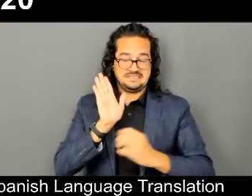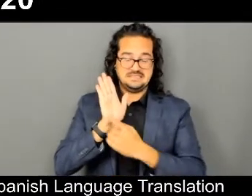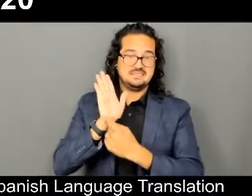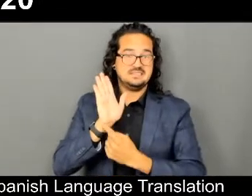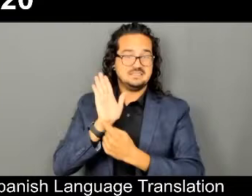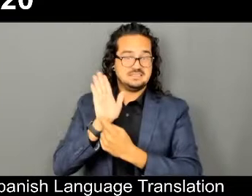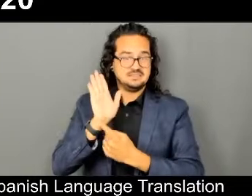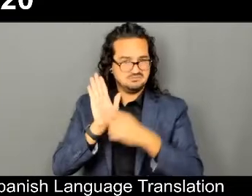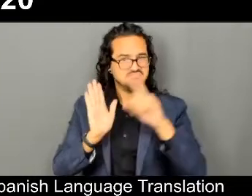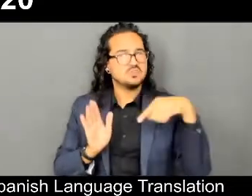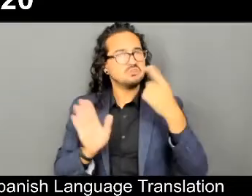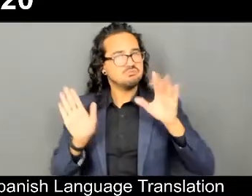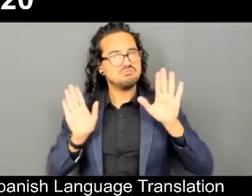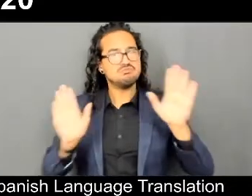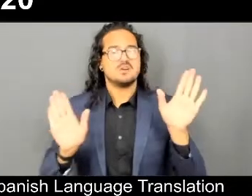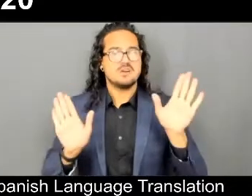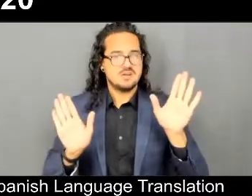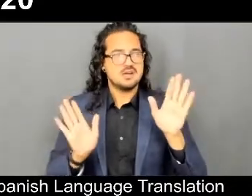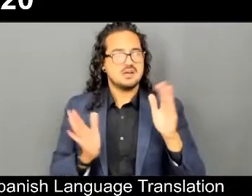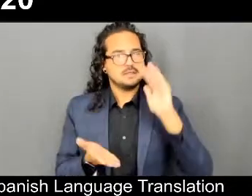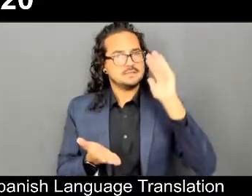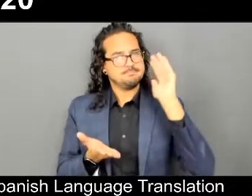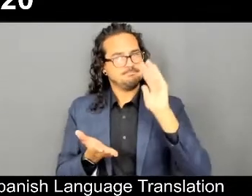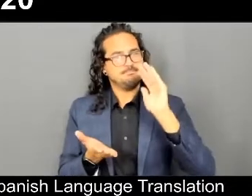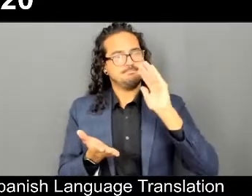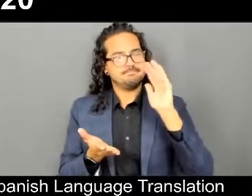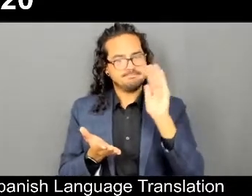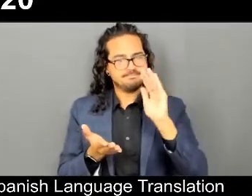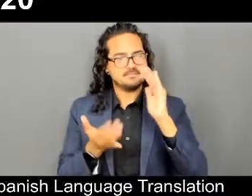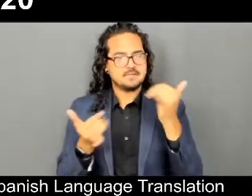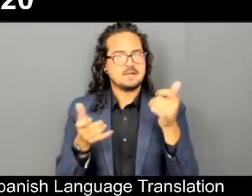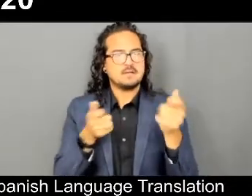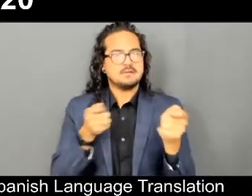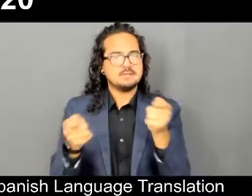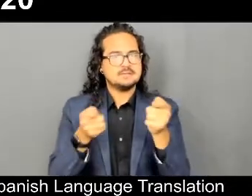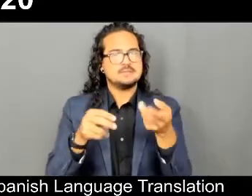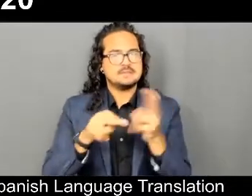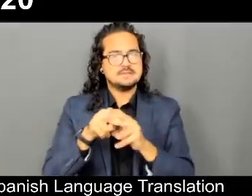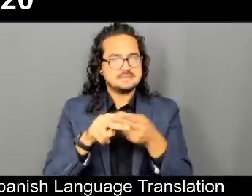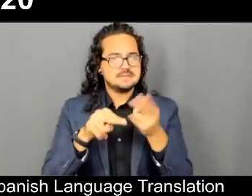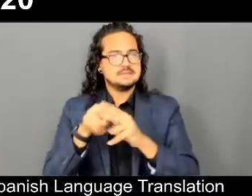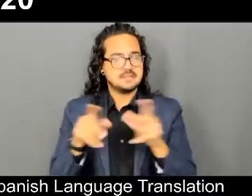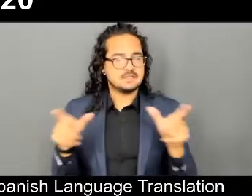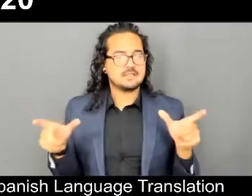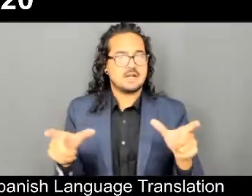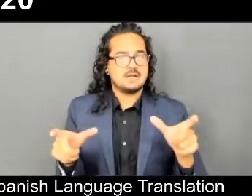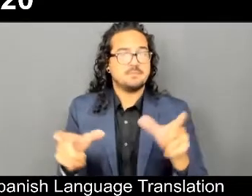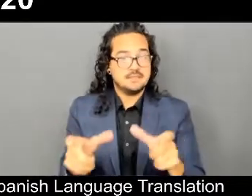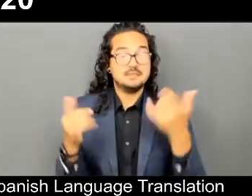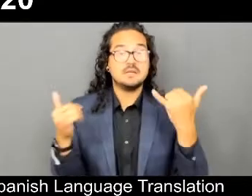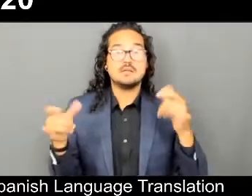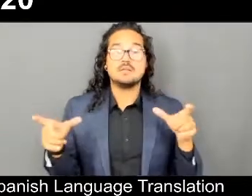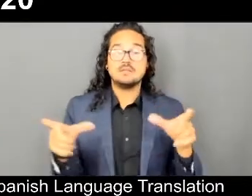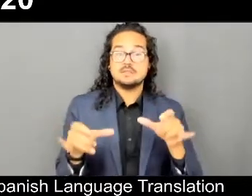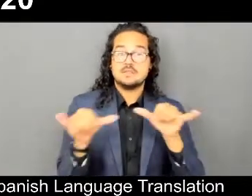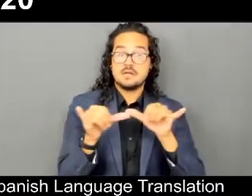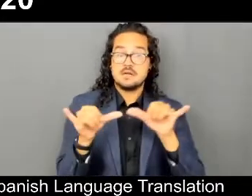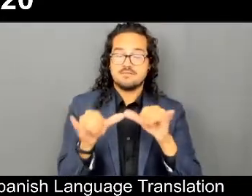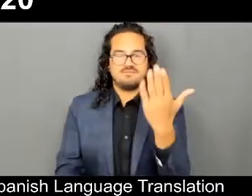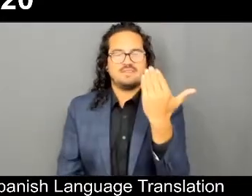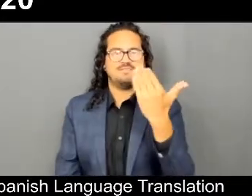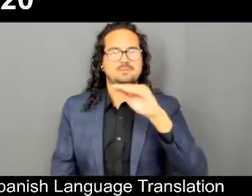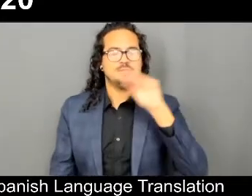containment, reported at 15%, we grabbed there some good containment line coming up to the Baldy